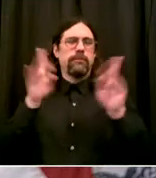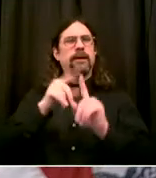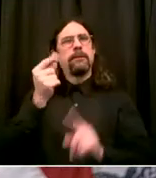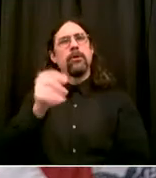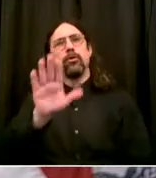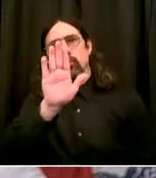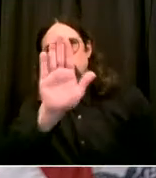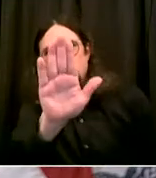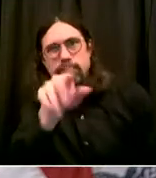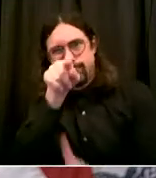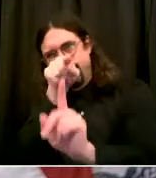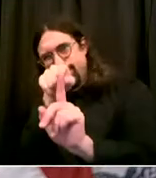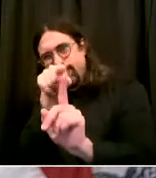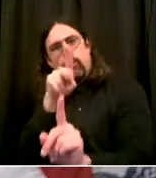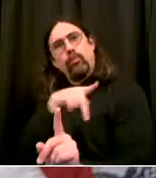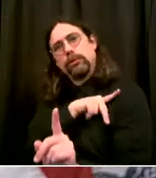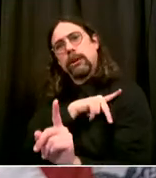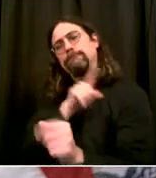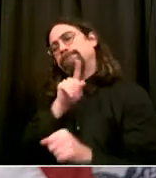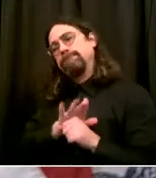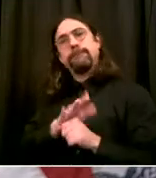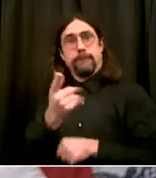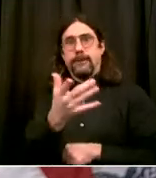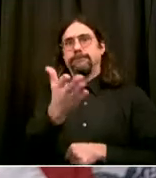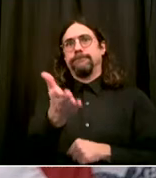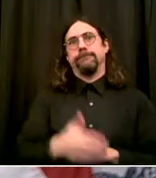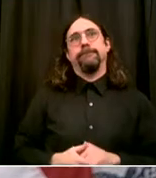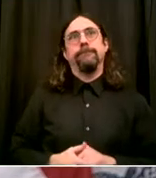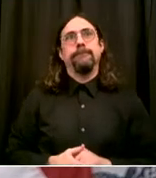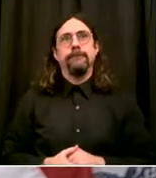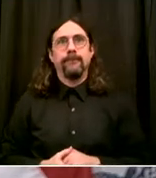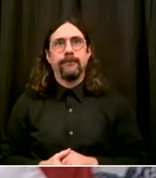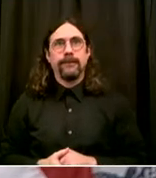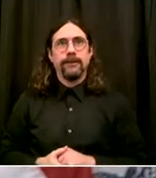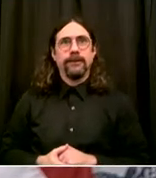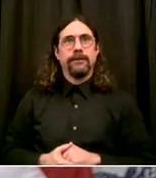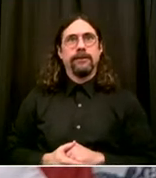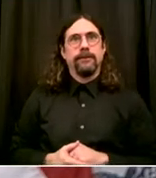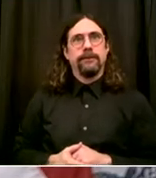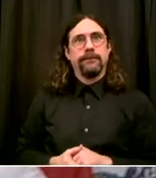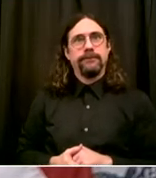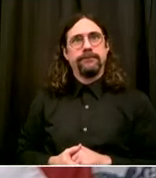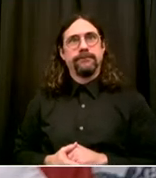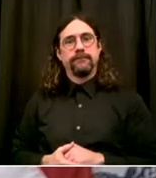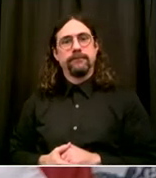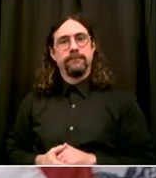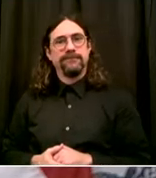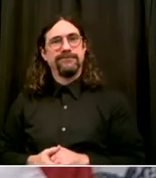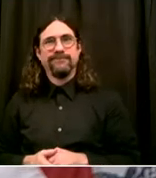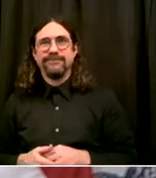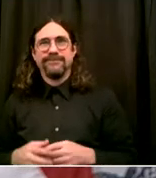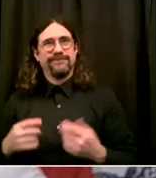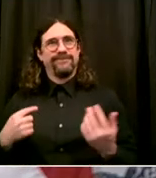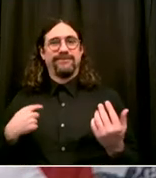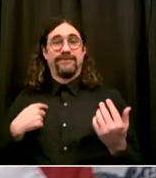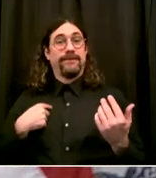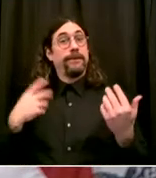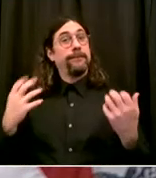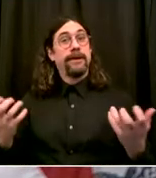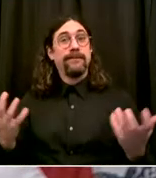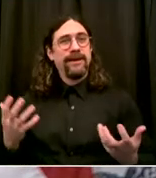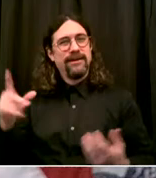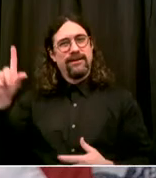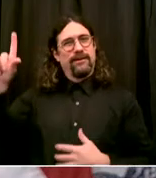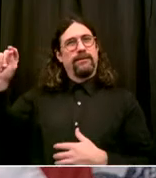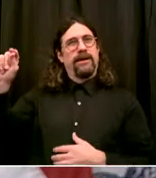I have so much energy right now. I'm going to burn my way to the finish line this year. And on